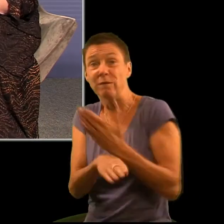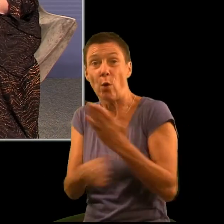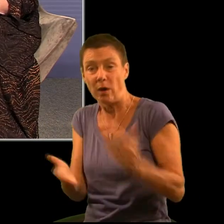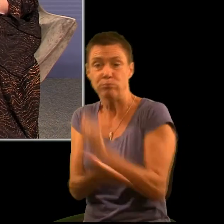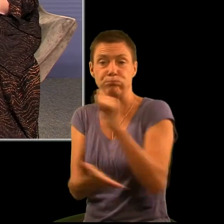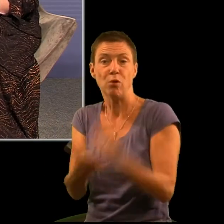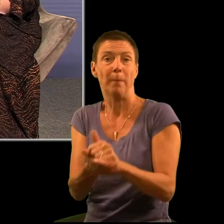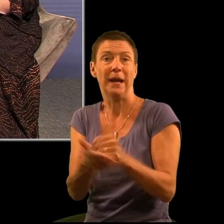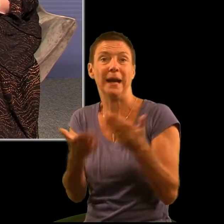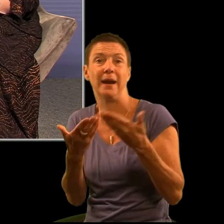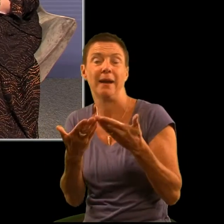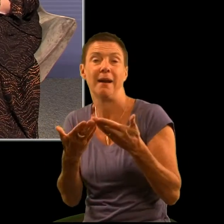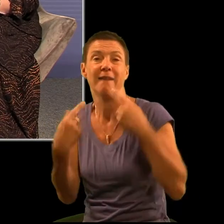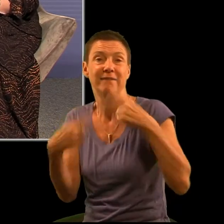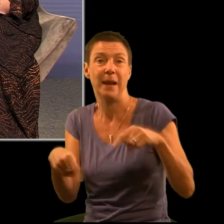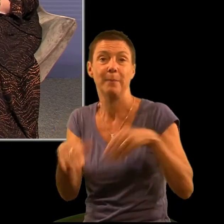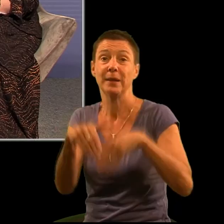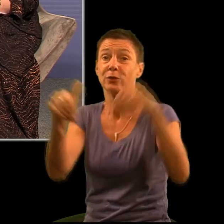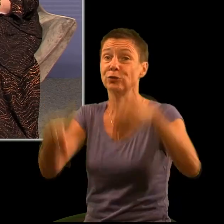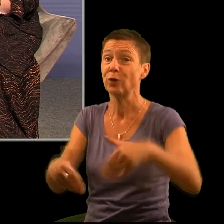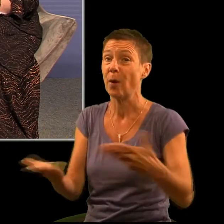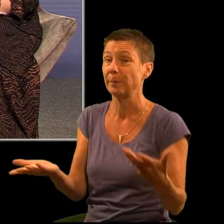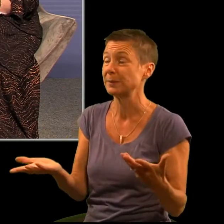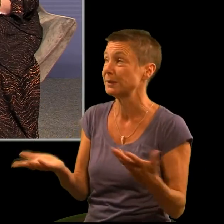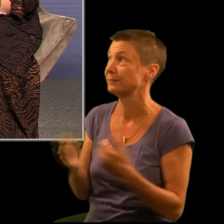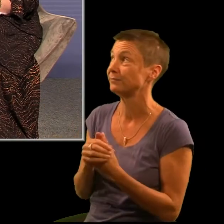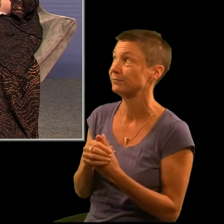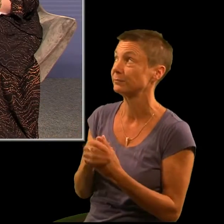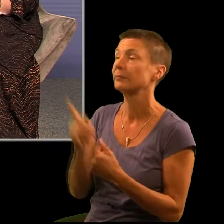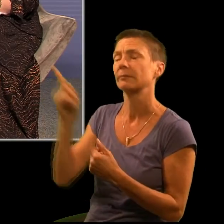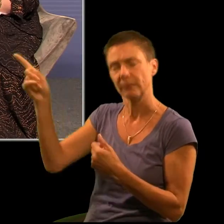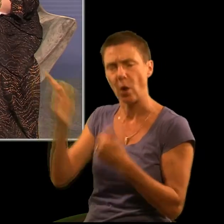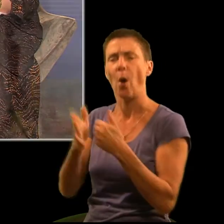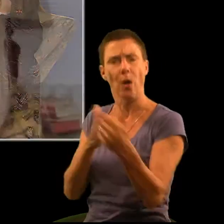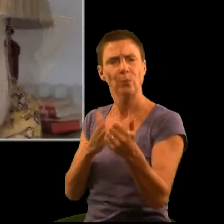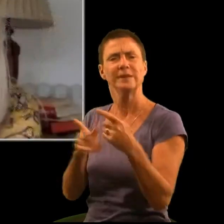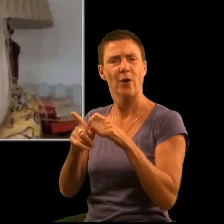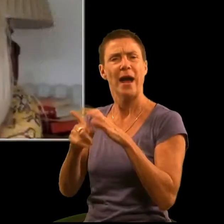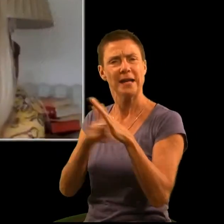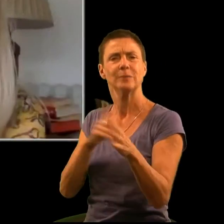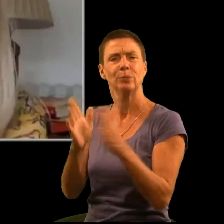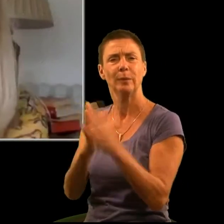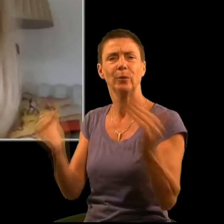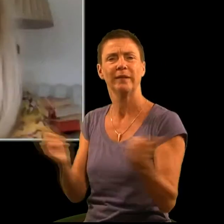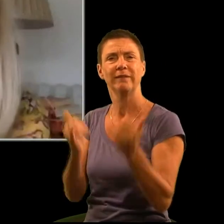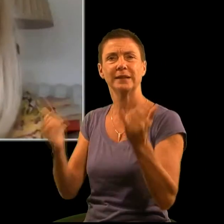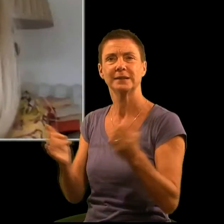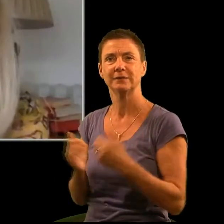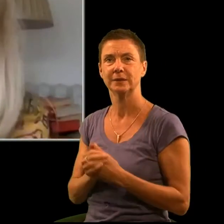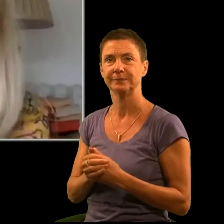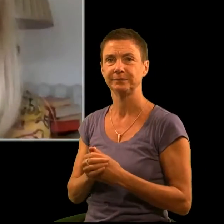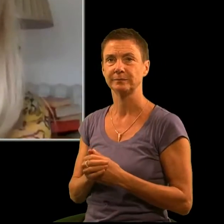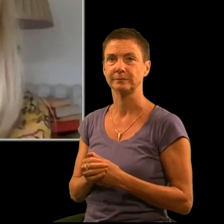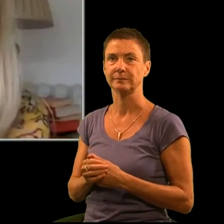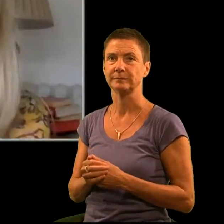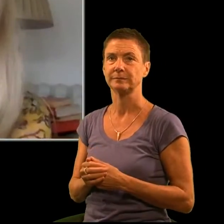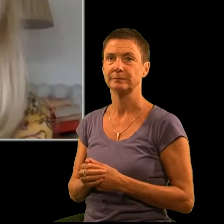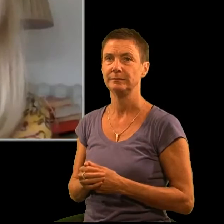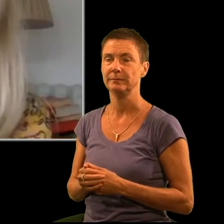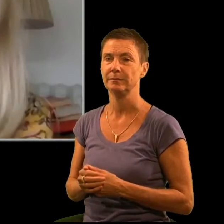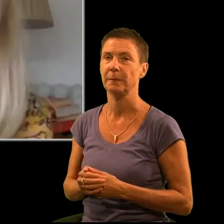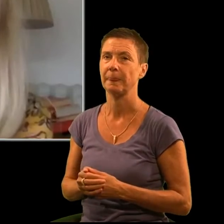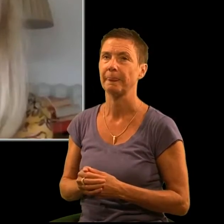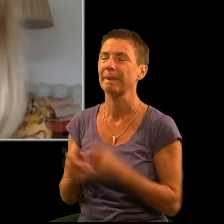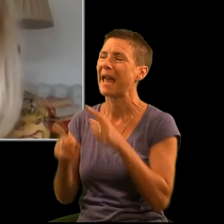actually out in the shops on the book festival site. We always do that for Edinburgh, especially because I'm always coming out in And